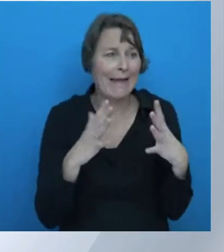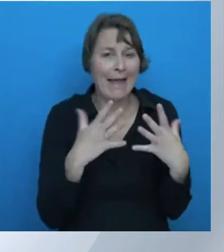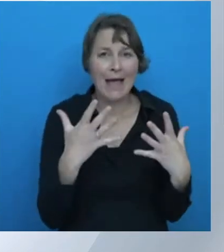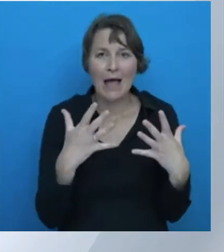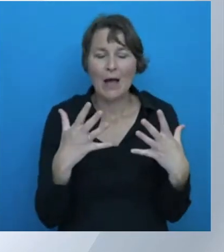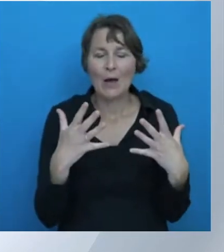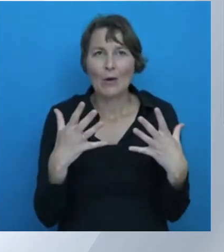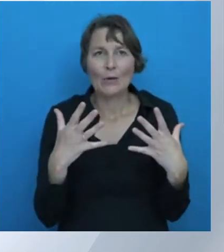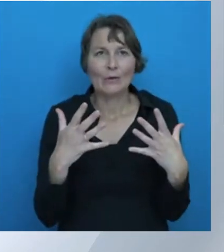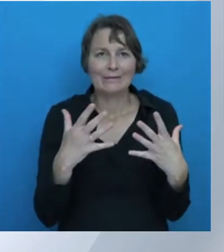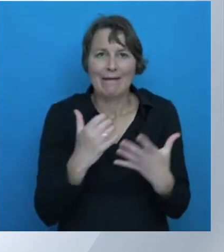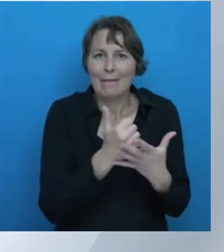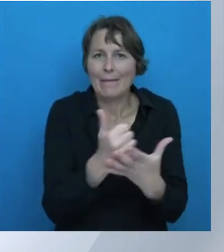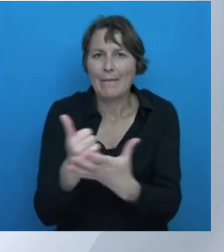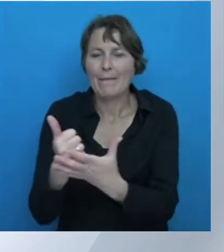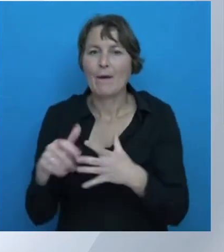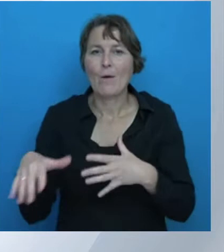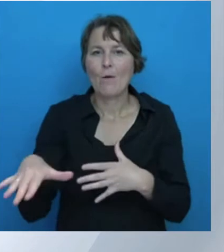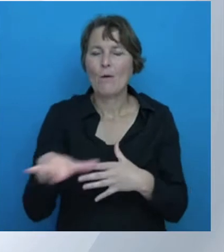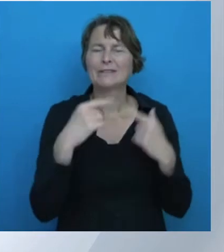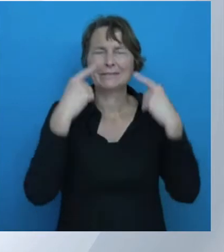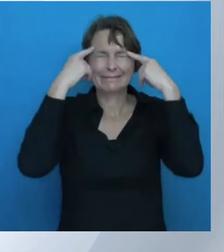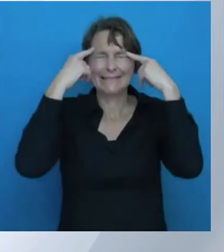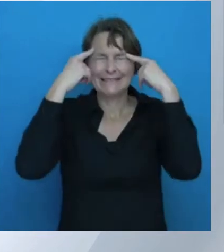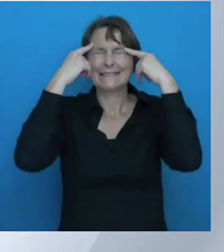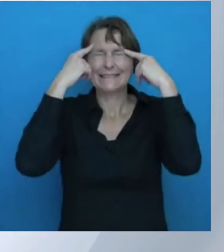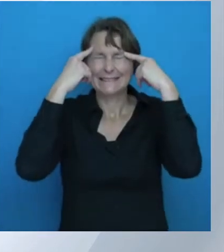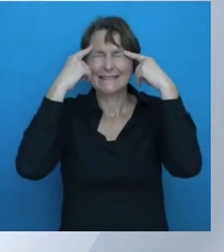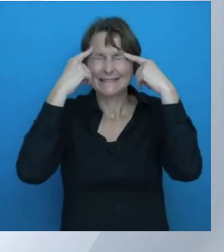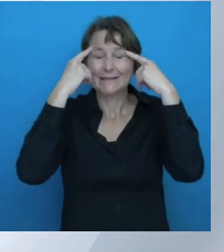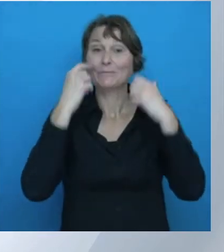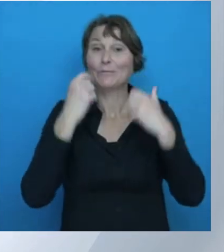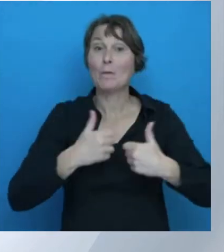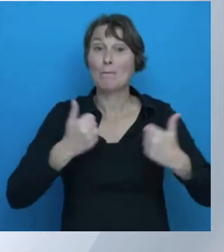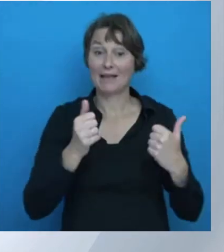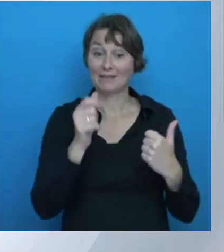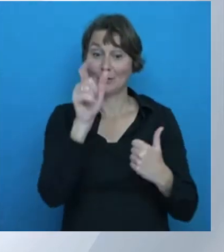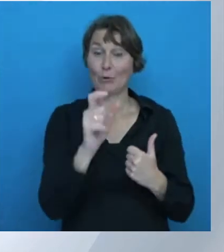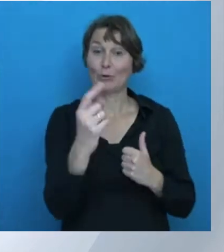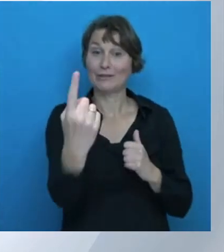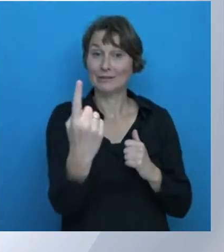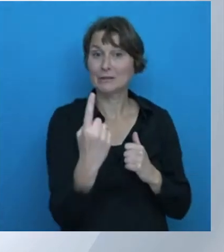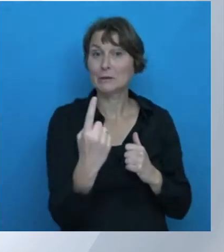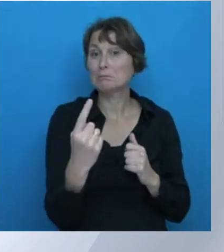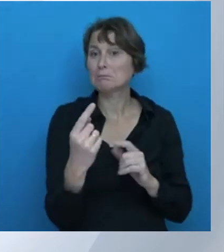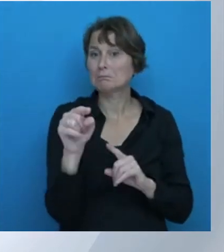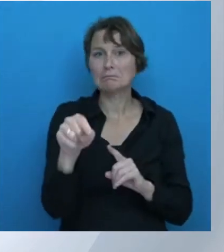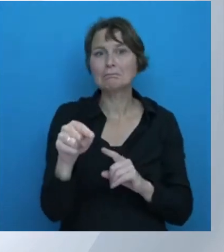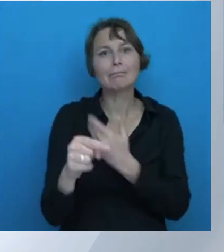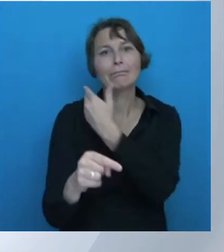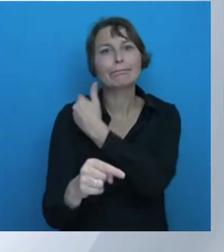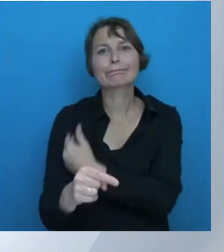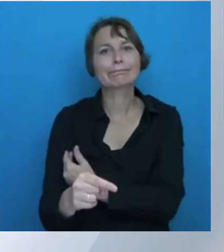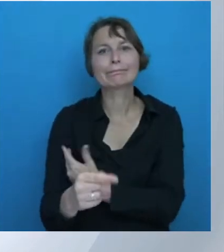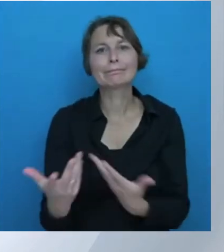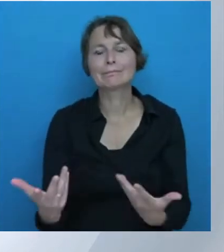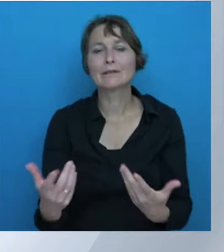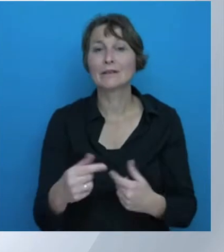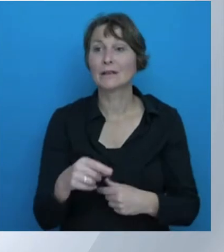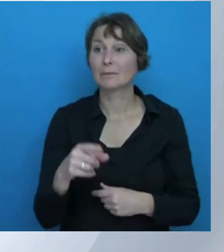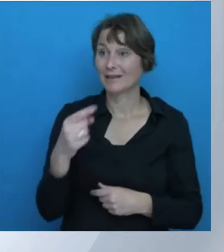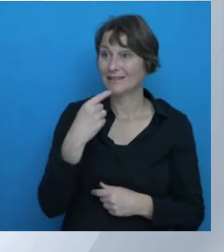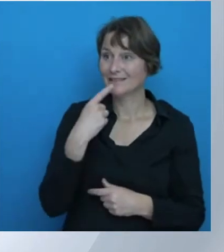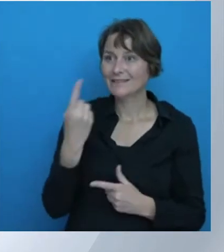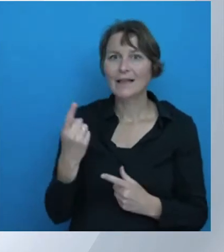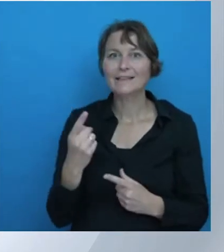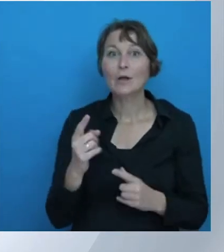define that. And if you go to your manager right now and say, I want to cater for the person who has an amputee, he's going to say, but there's only 25 million